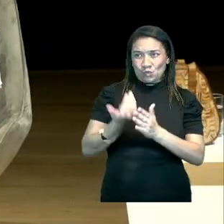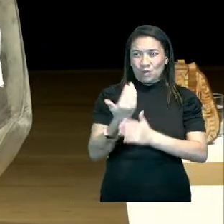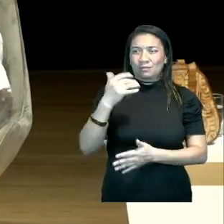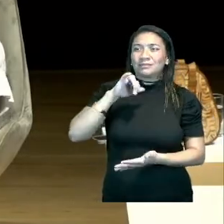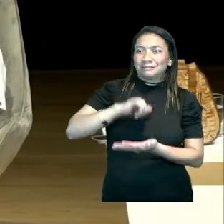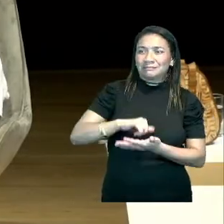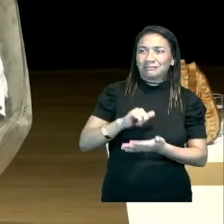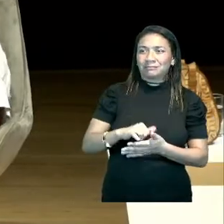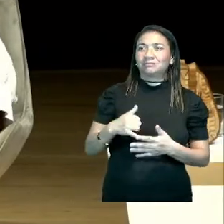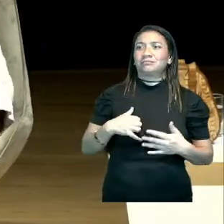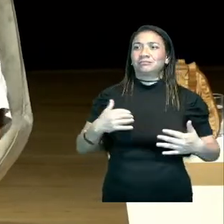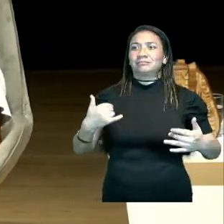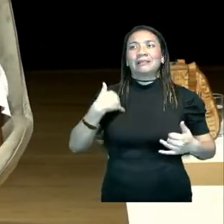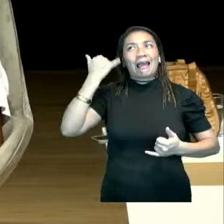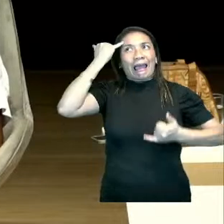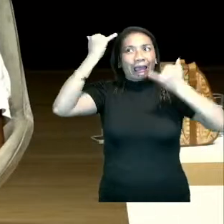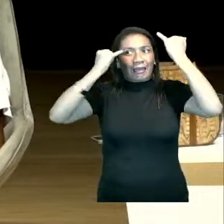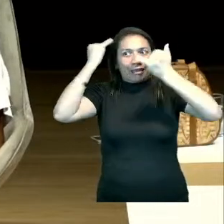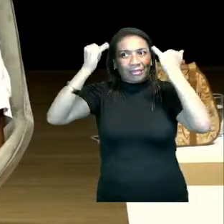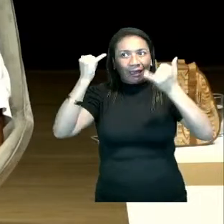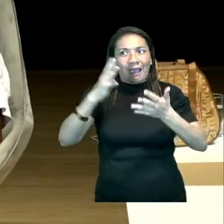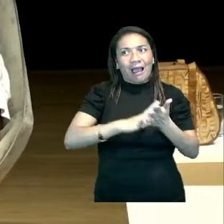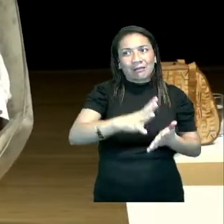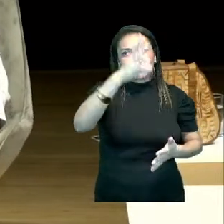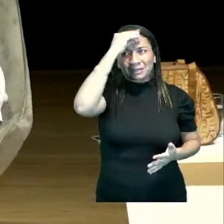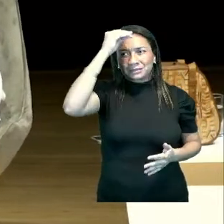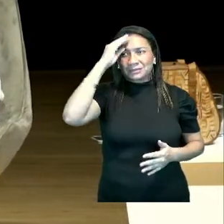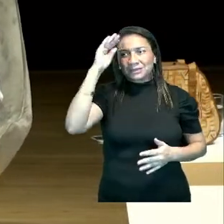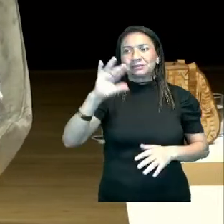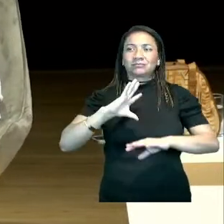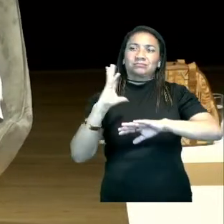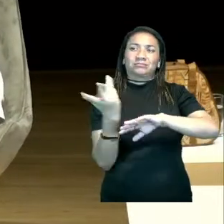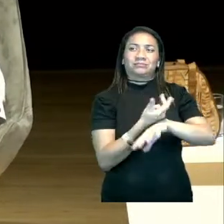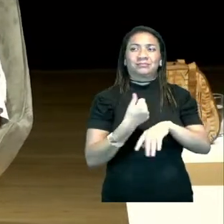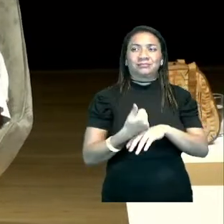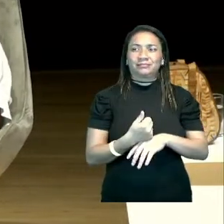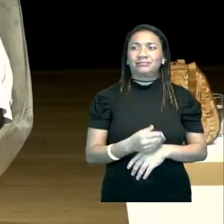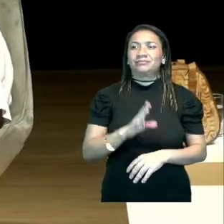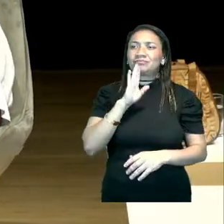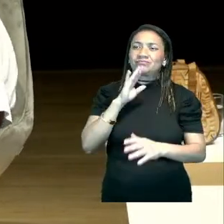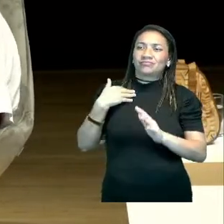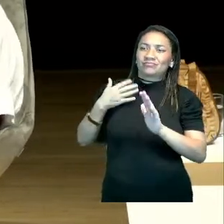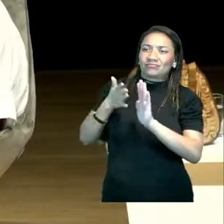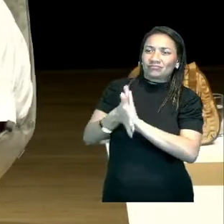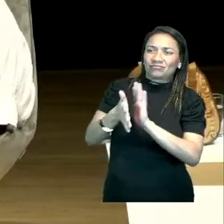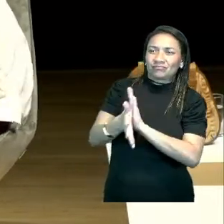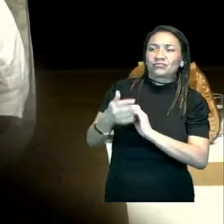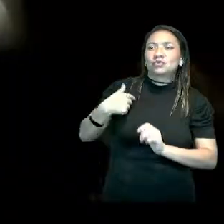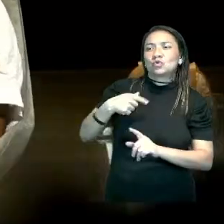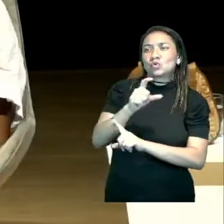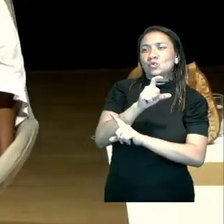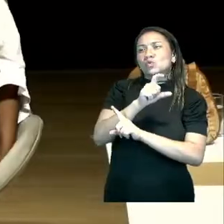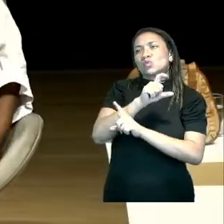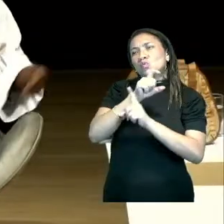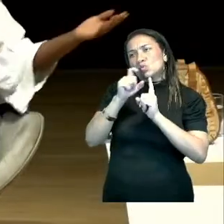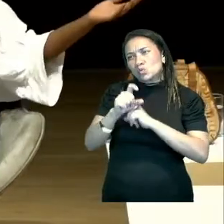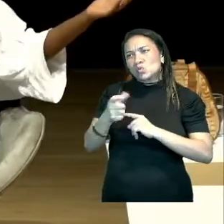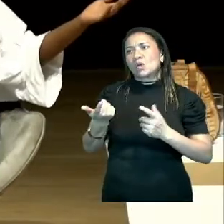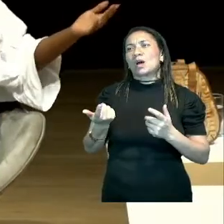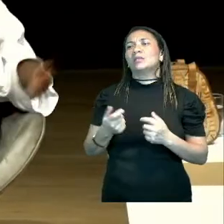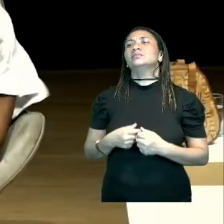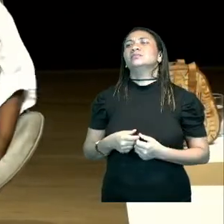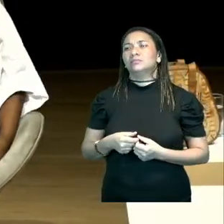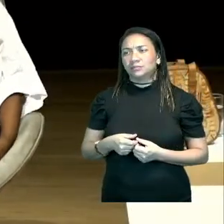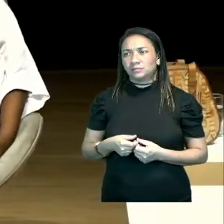revise the way we understand histories, understand culture, and understand the way we should be